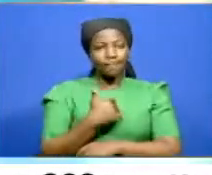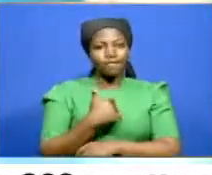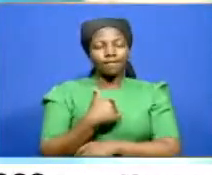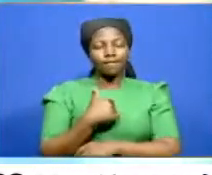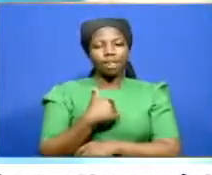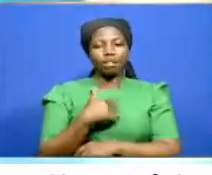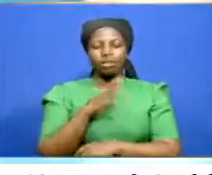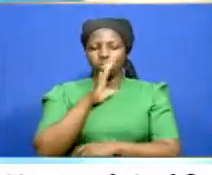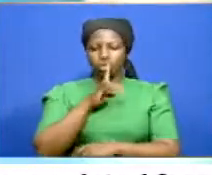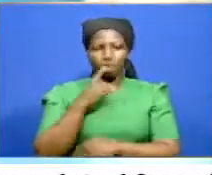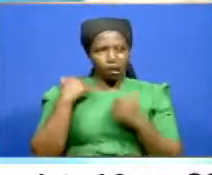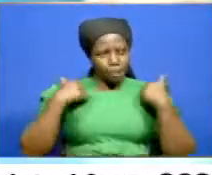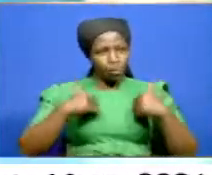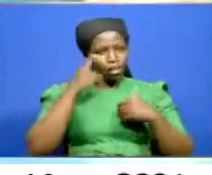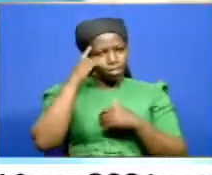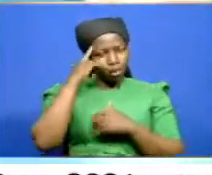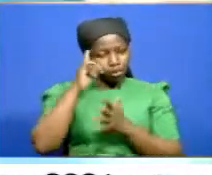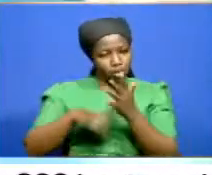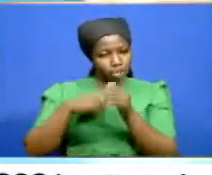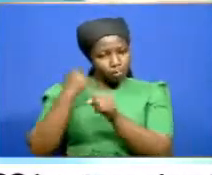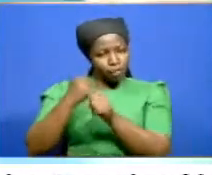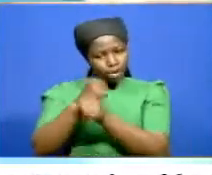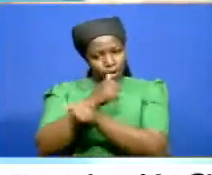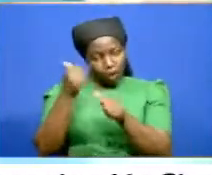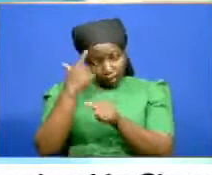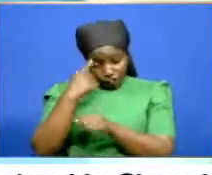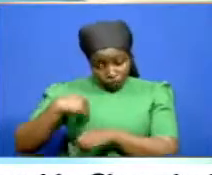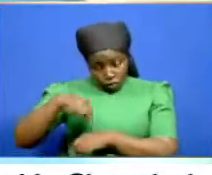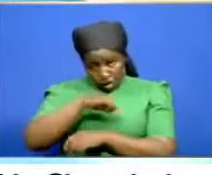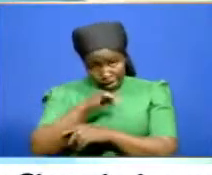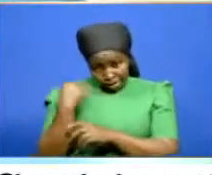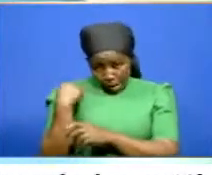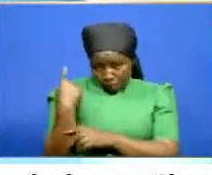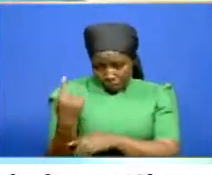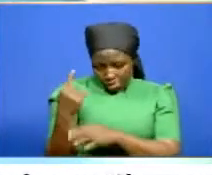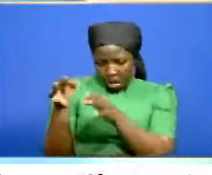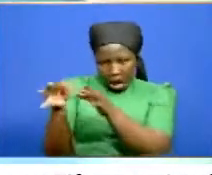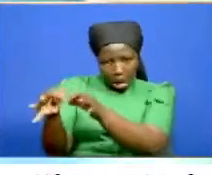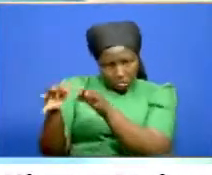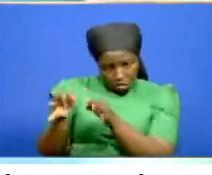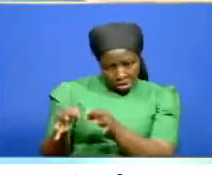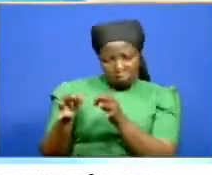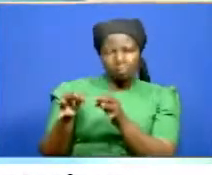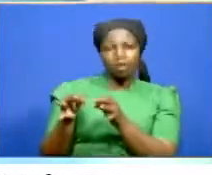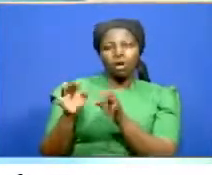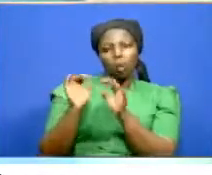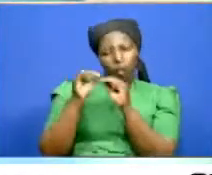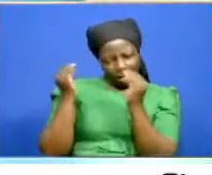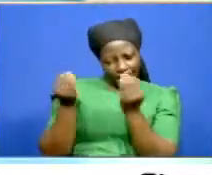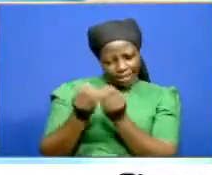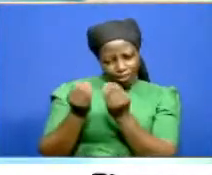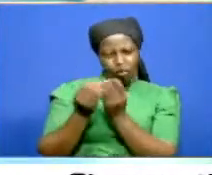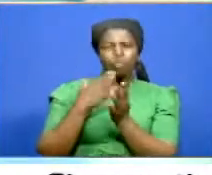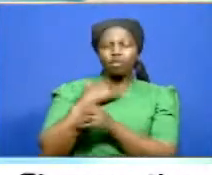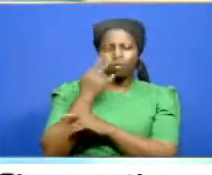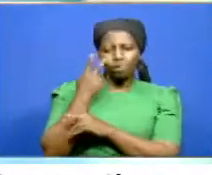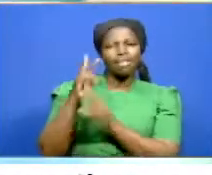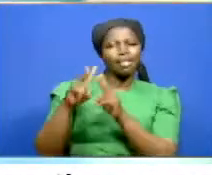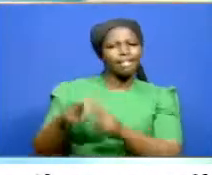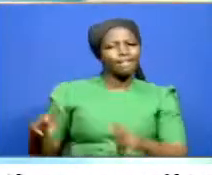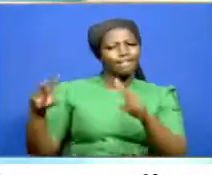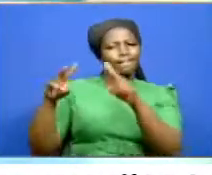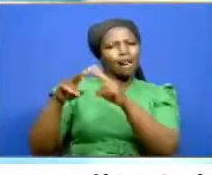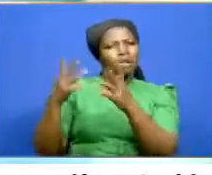my end, I think what really worked well for us is, first of all, the accountability, and also corporate, they want to look at the value. You might not be able to give